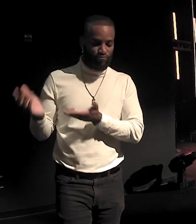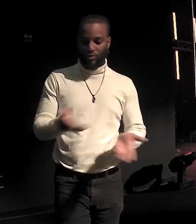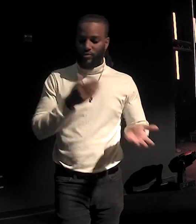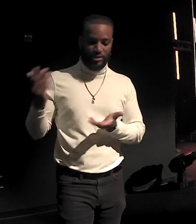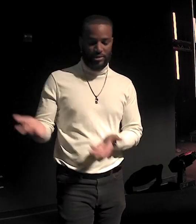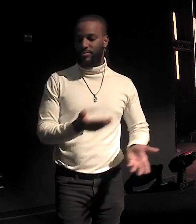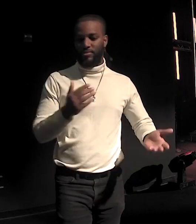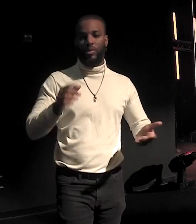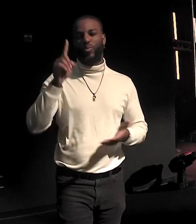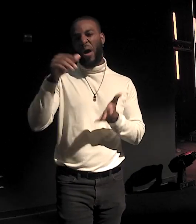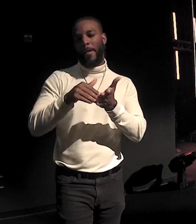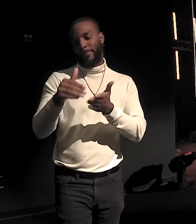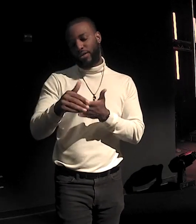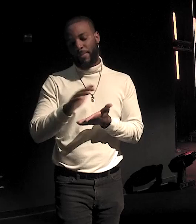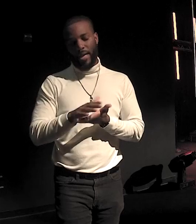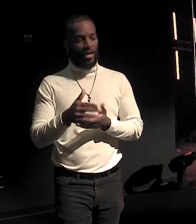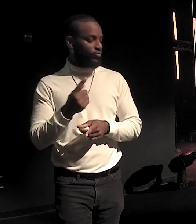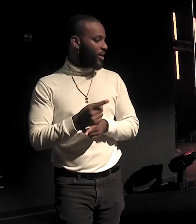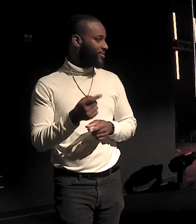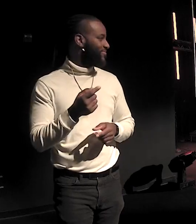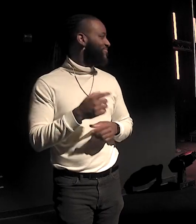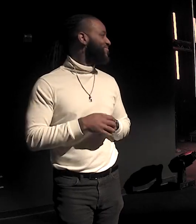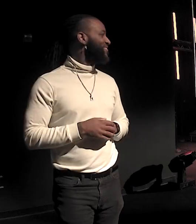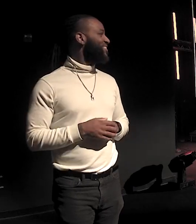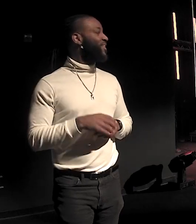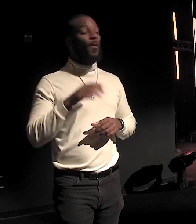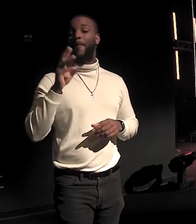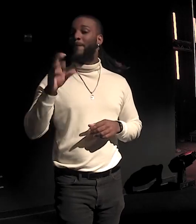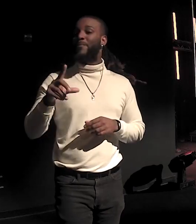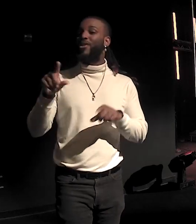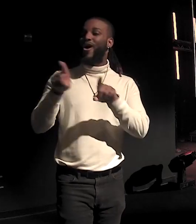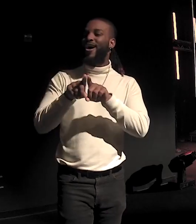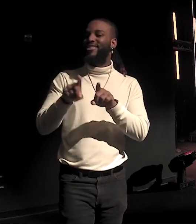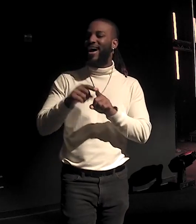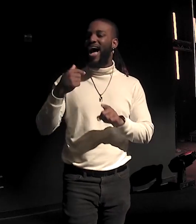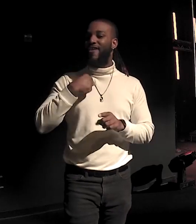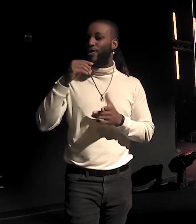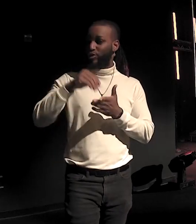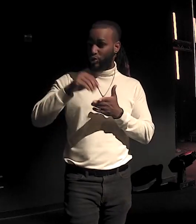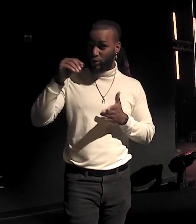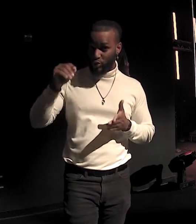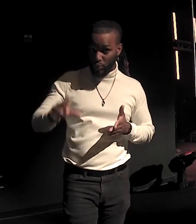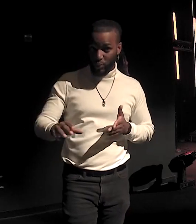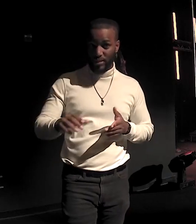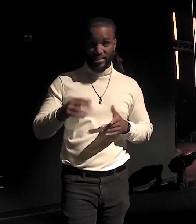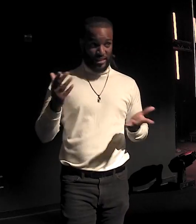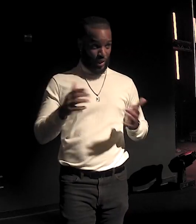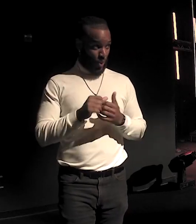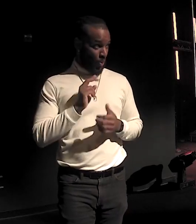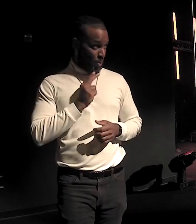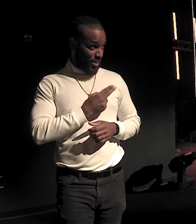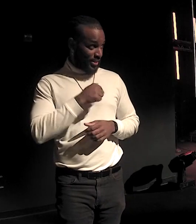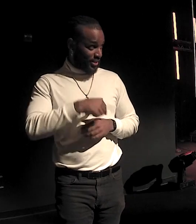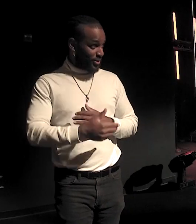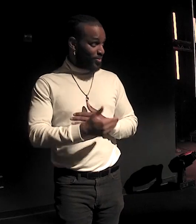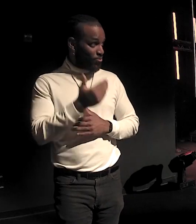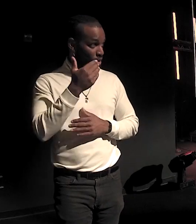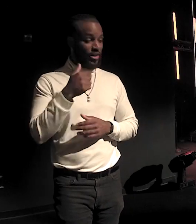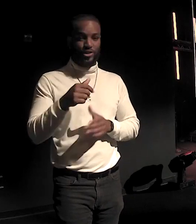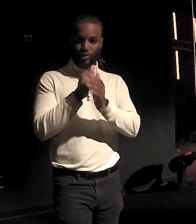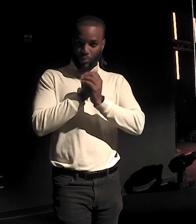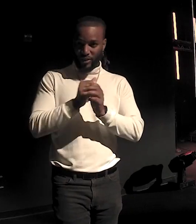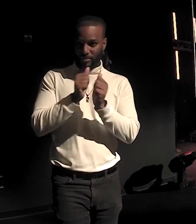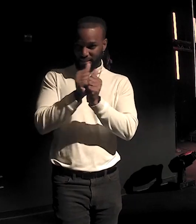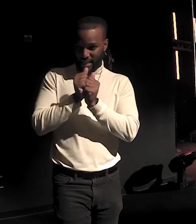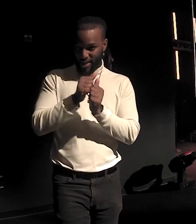A million pancakes next time, right? Yes. Next service. All right. Well, we also have our students who are in the house with us this morning because it is a worship